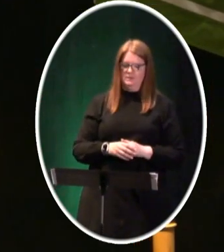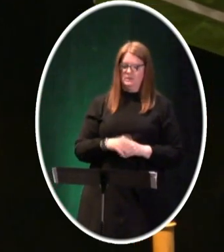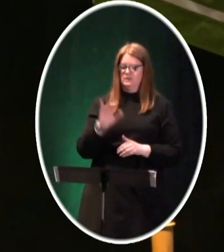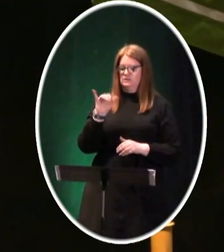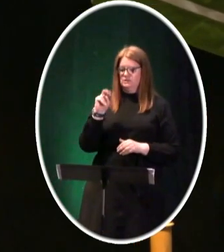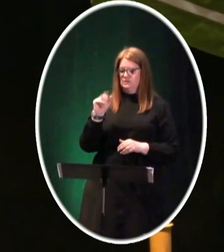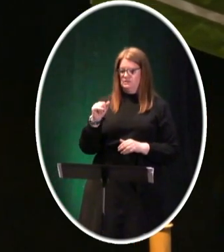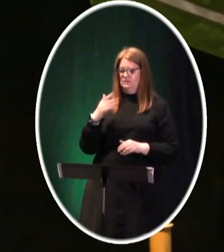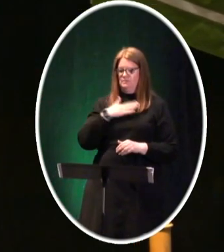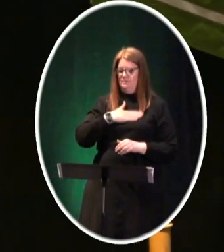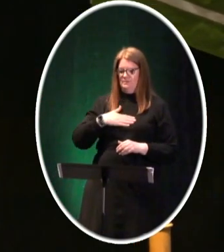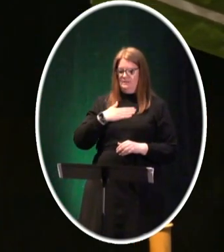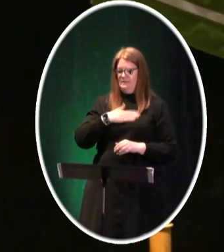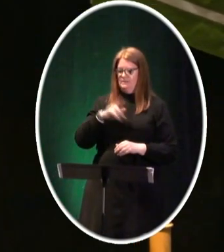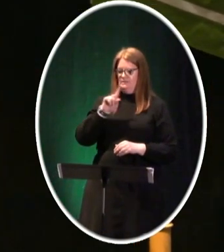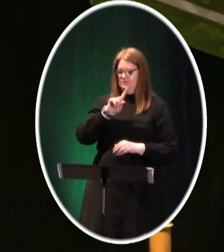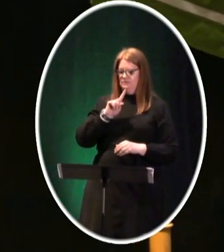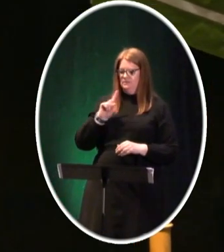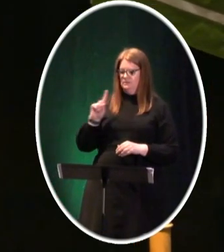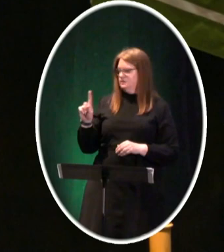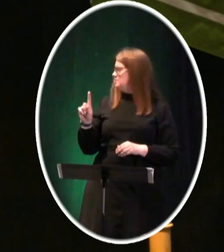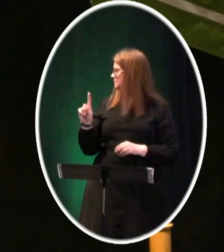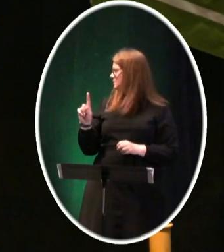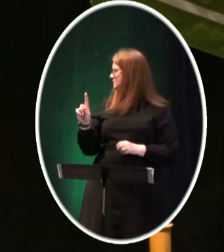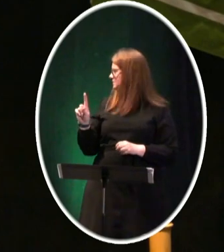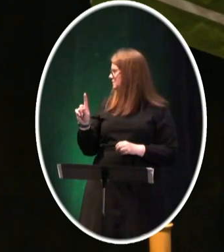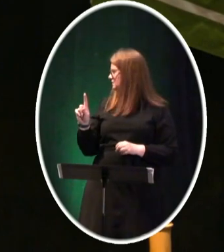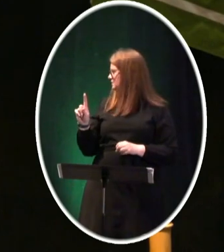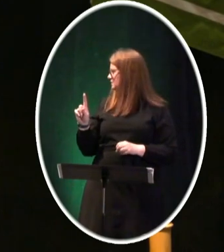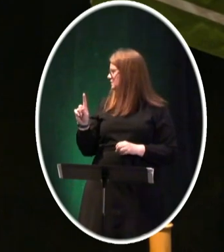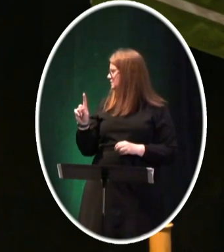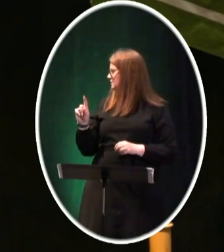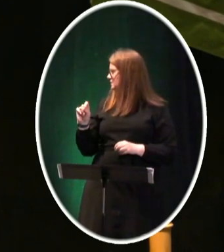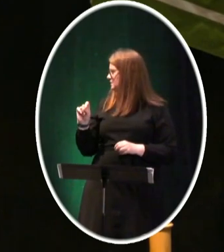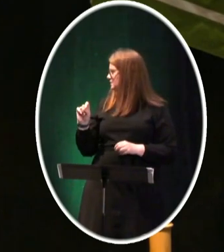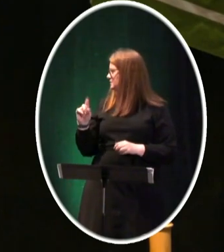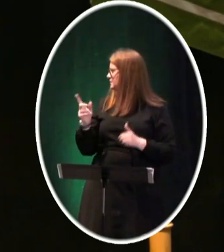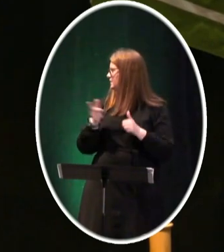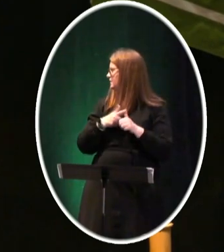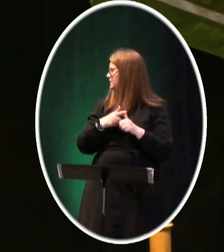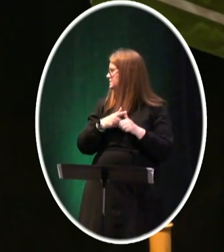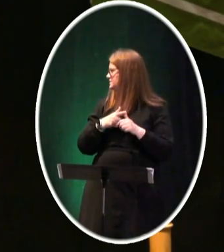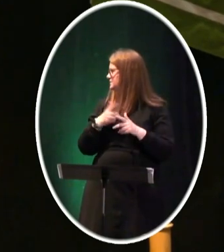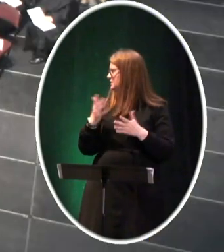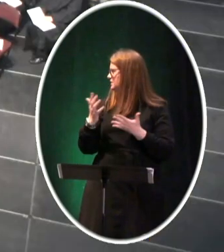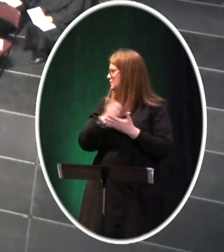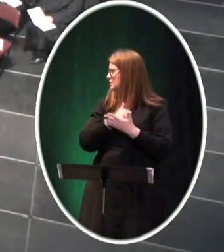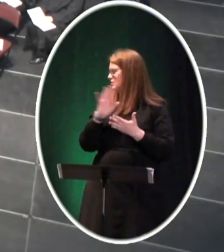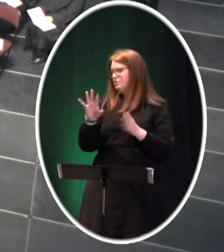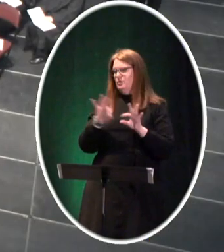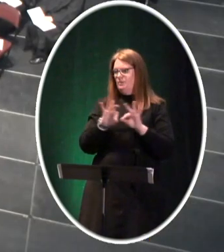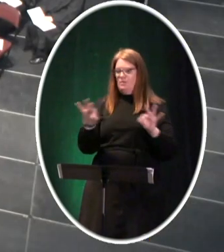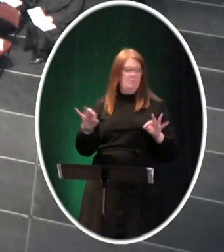Jenna, please make your way to the side stage. You'll be the first to receive your diploma.